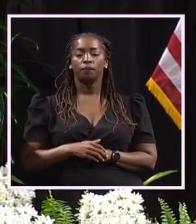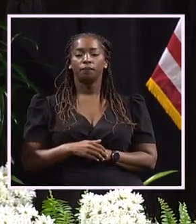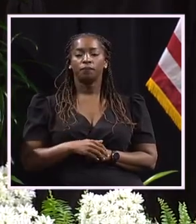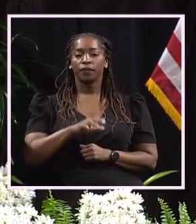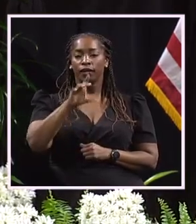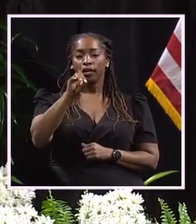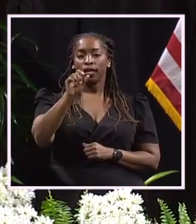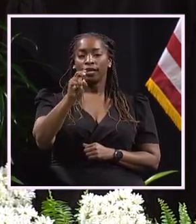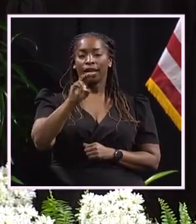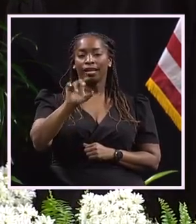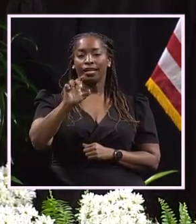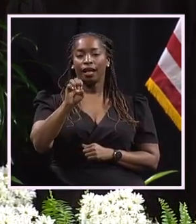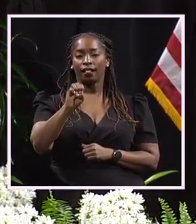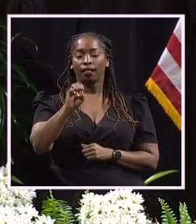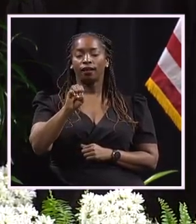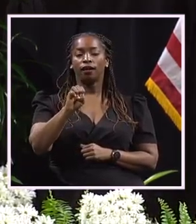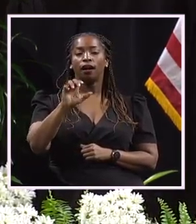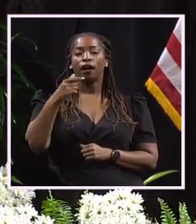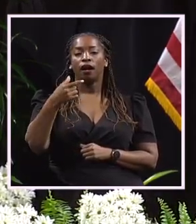Danielle Gallegos,